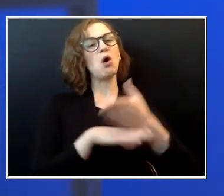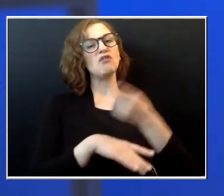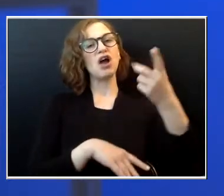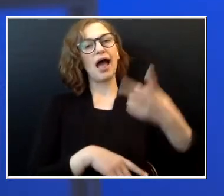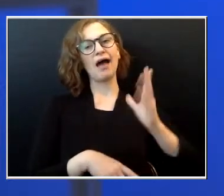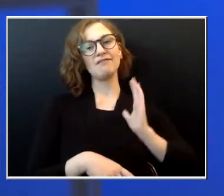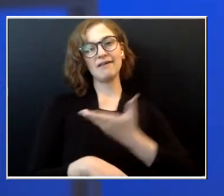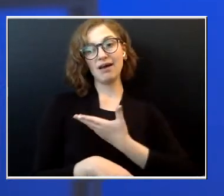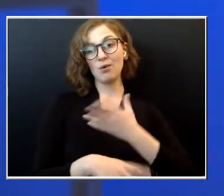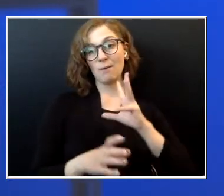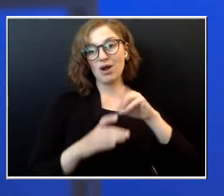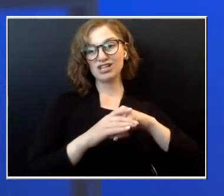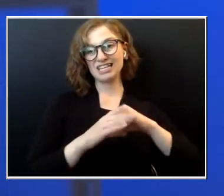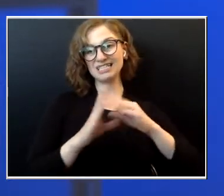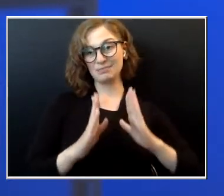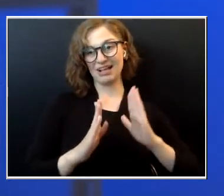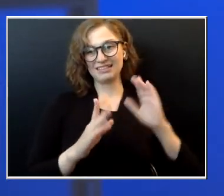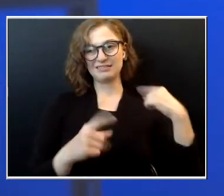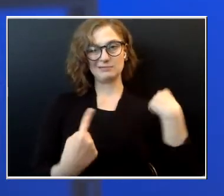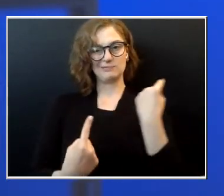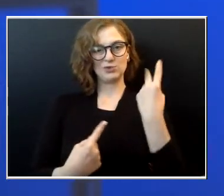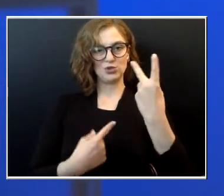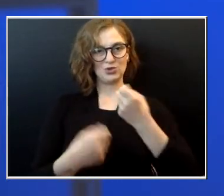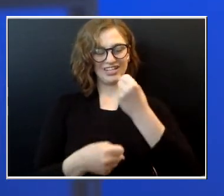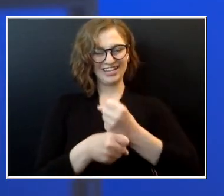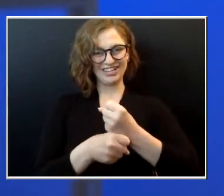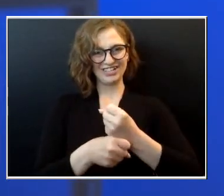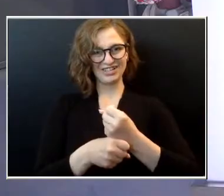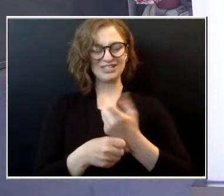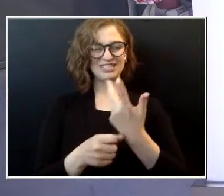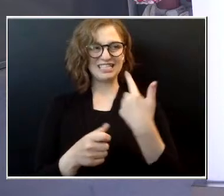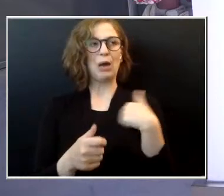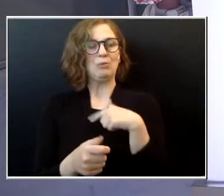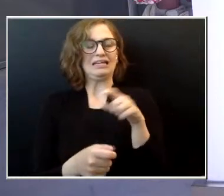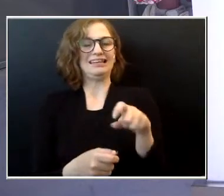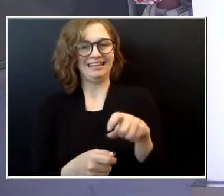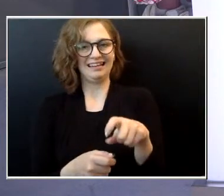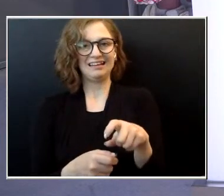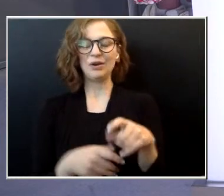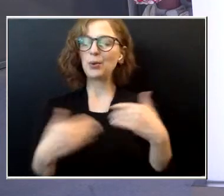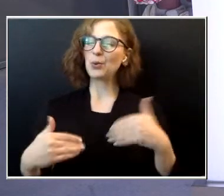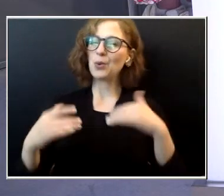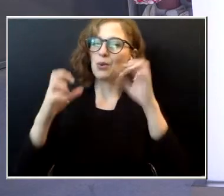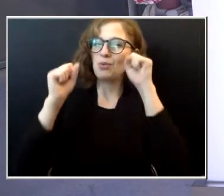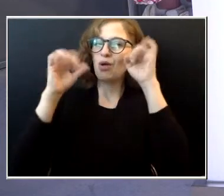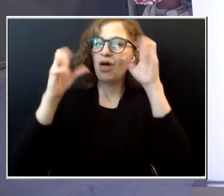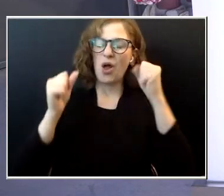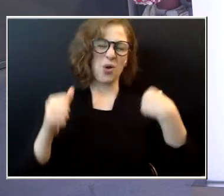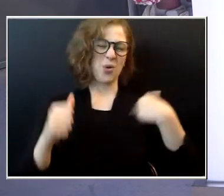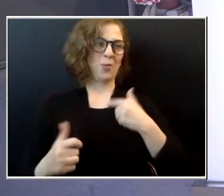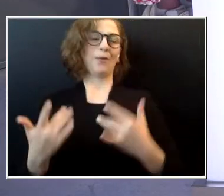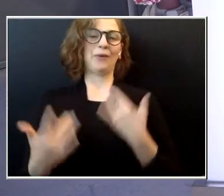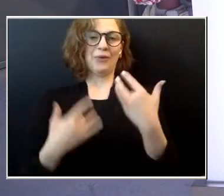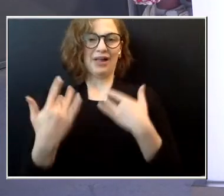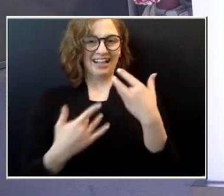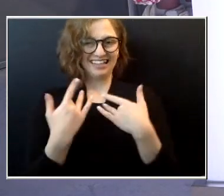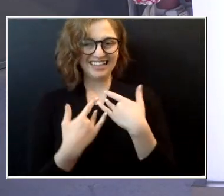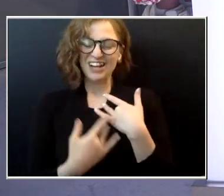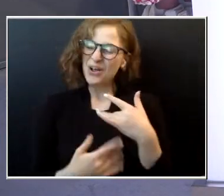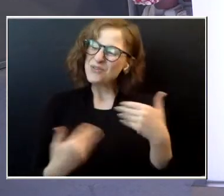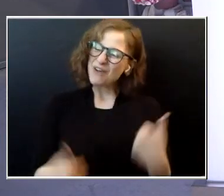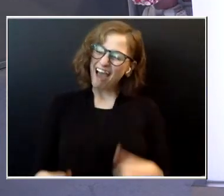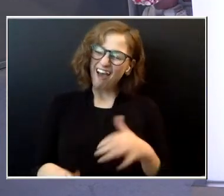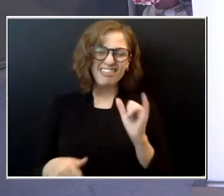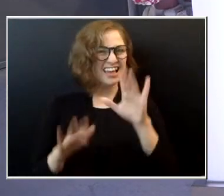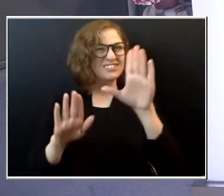to show benefit. That's fantastic. And we're very excited about it. I'll bet it is fantastic.